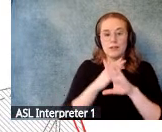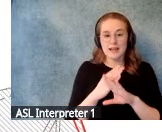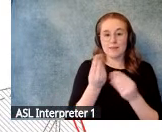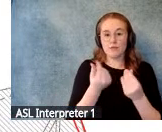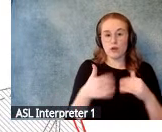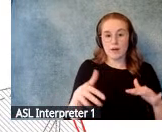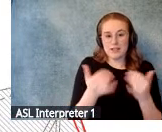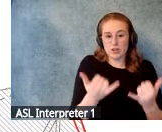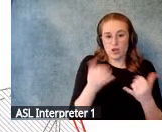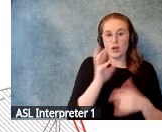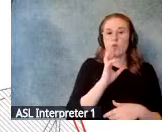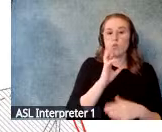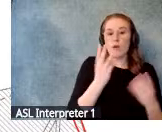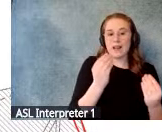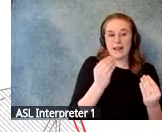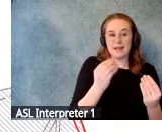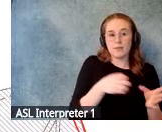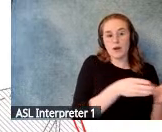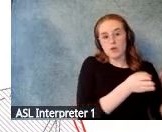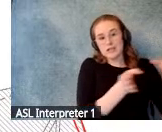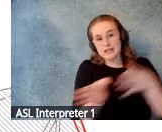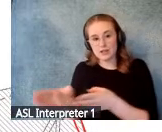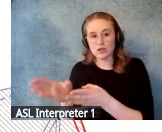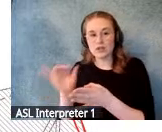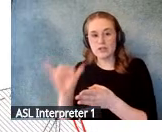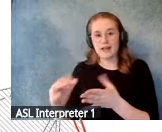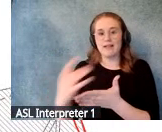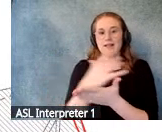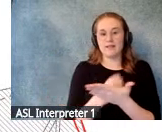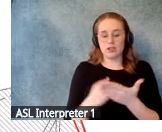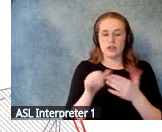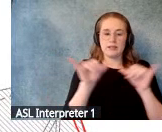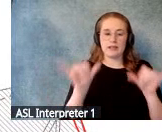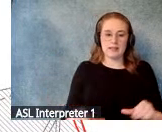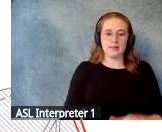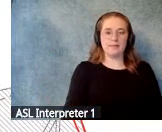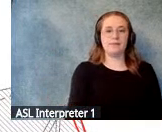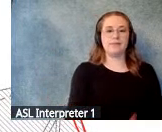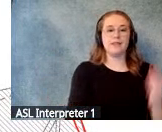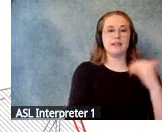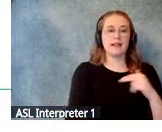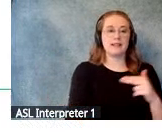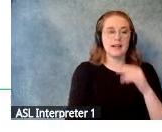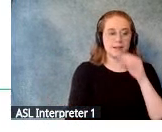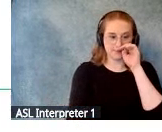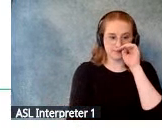runoff from the wetlands to the new stormwater collection system. Next slide, please.